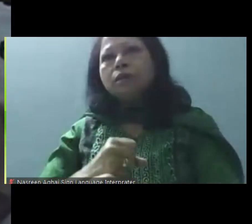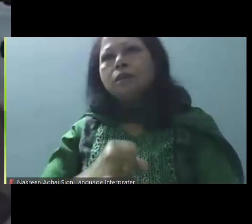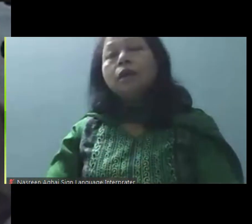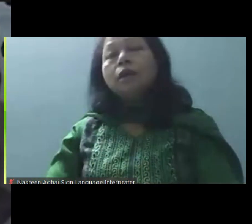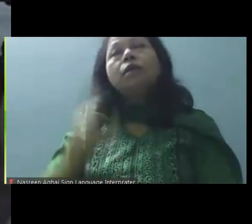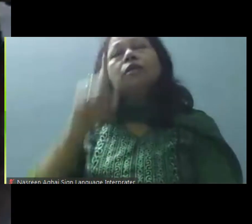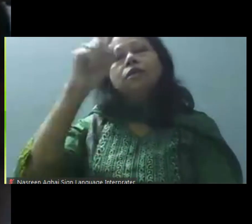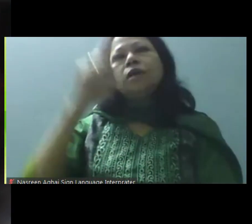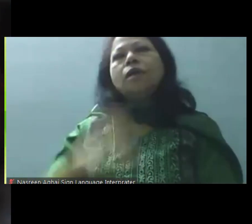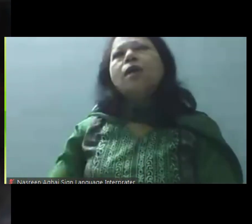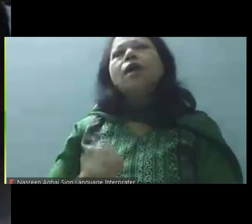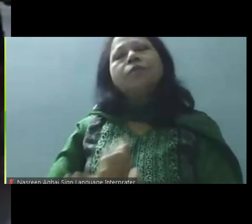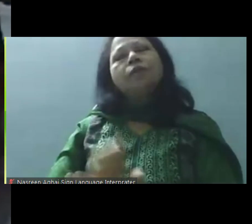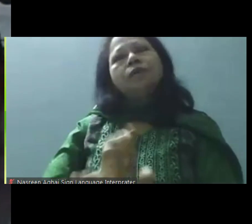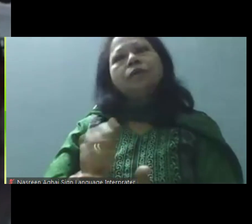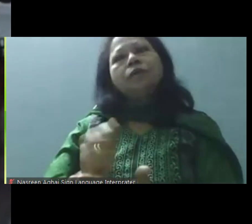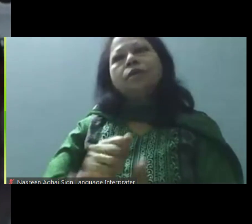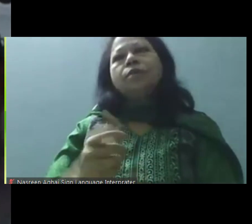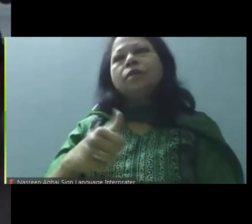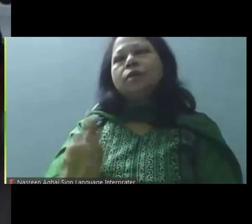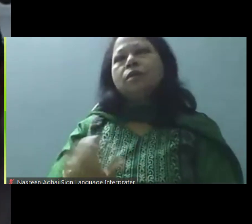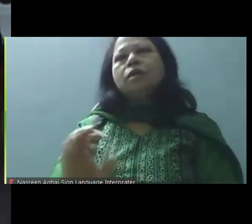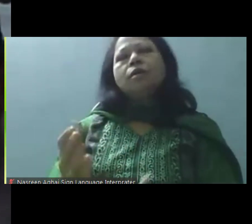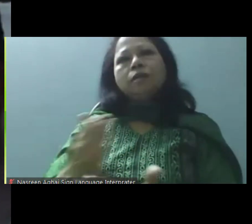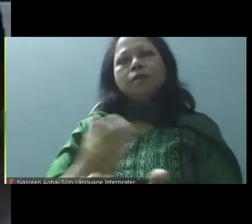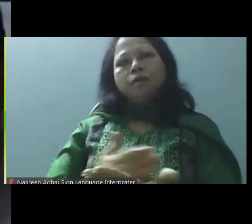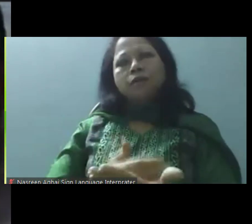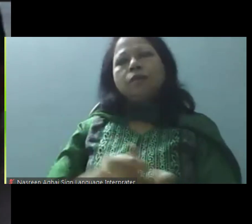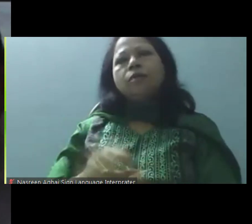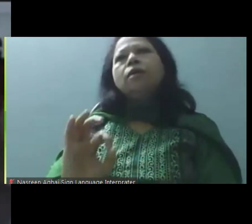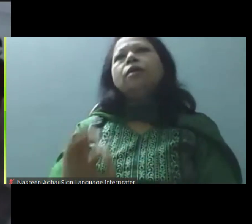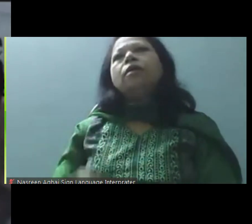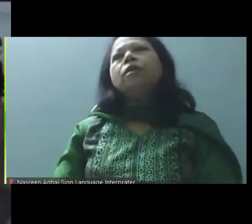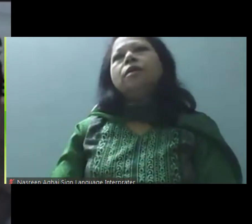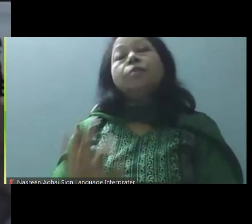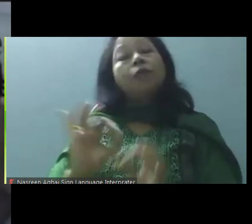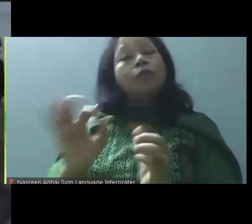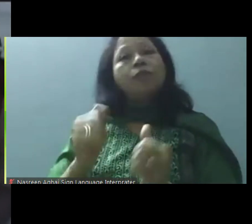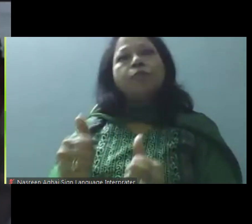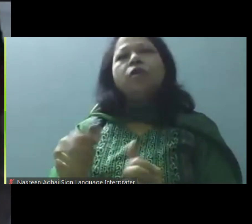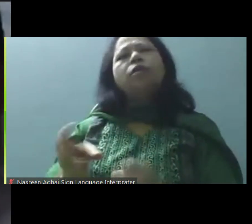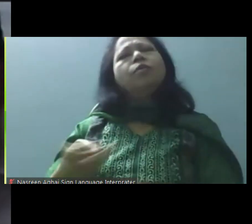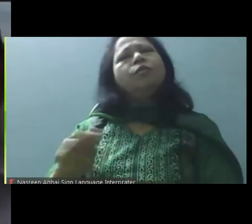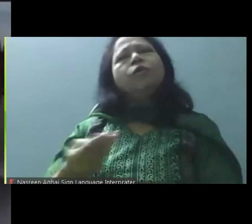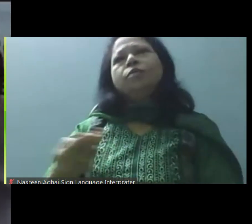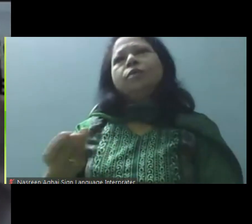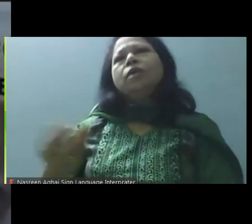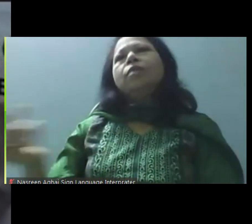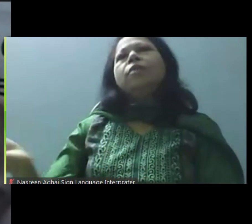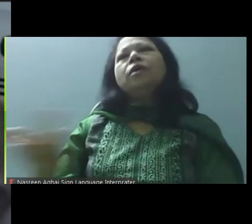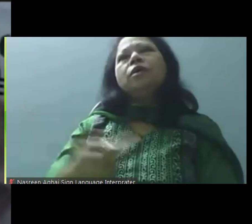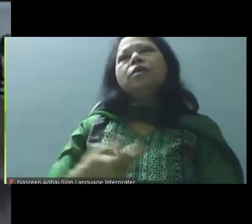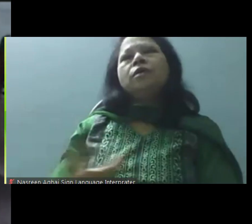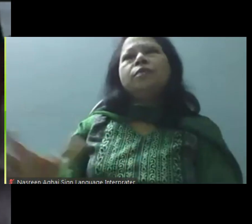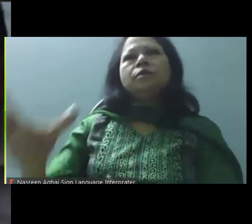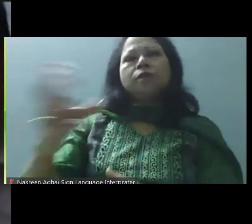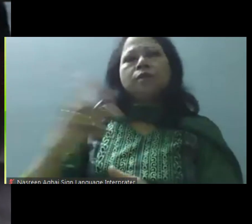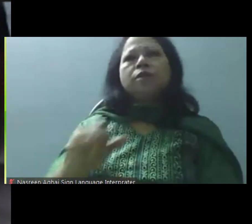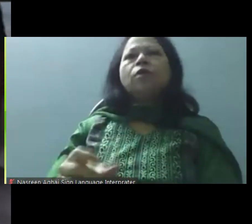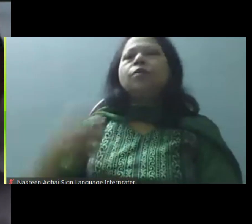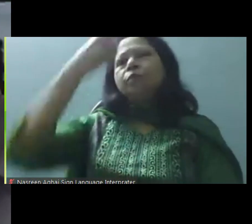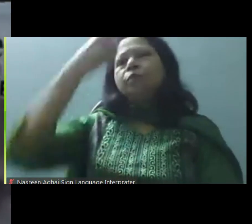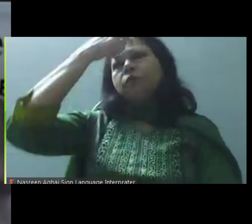inshallah we will try to make that document, and that will make much more easier to meet out with the challenge